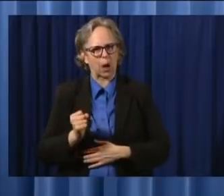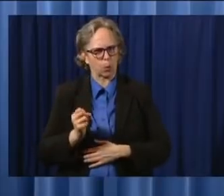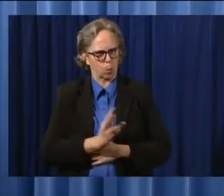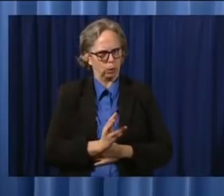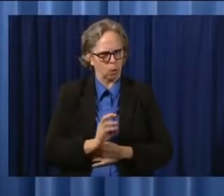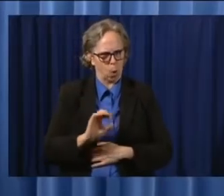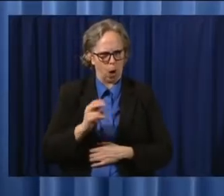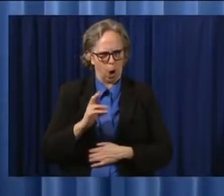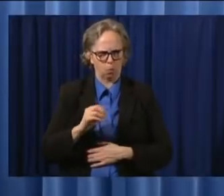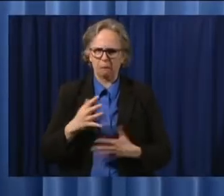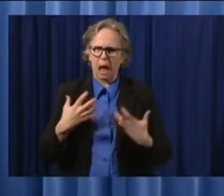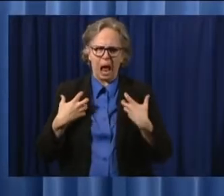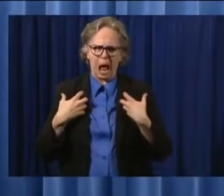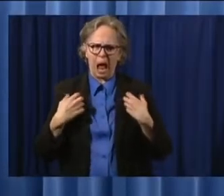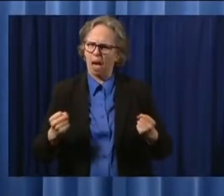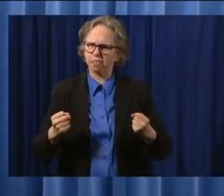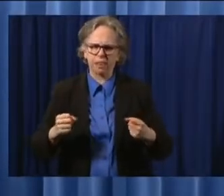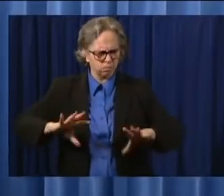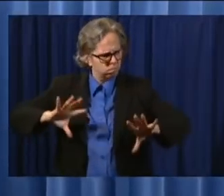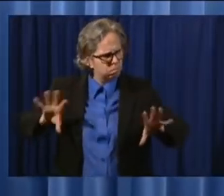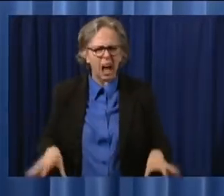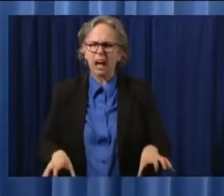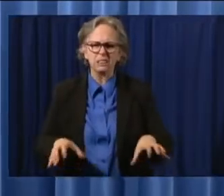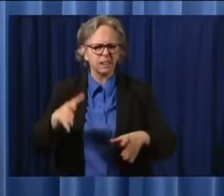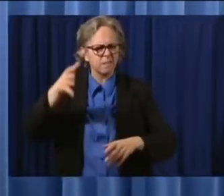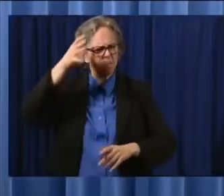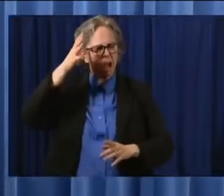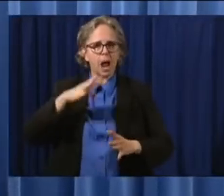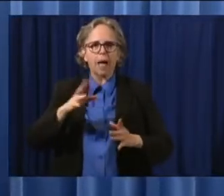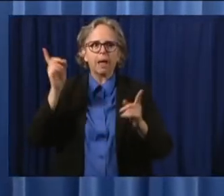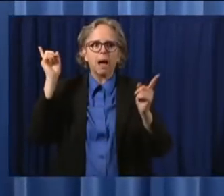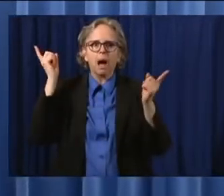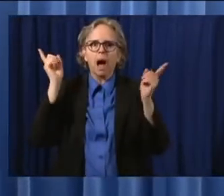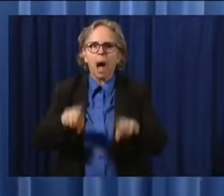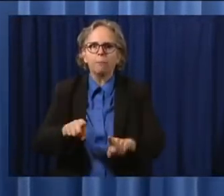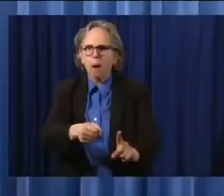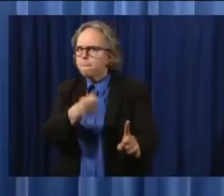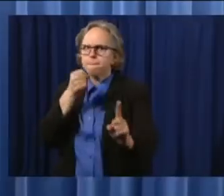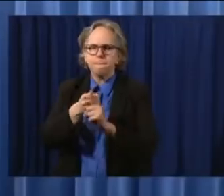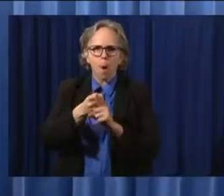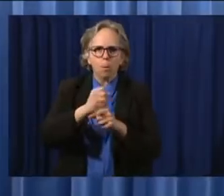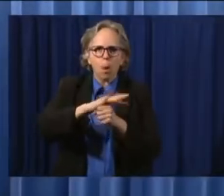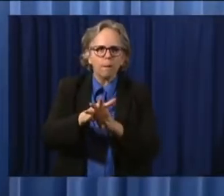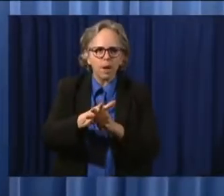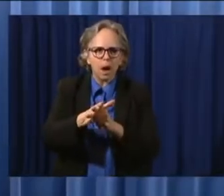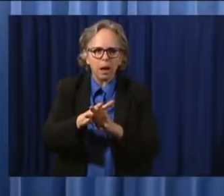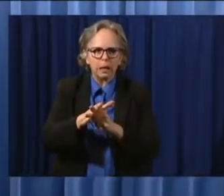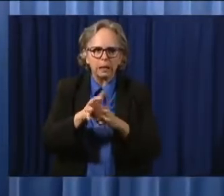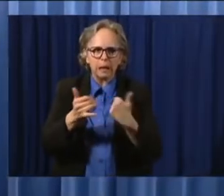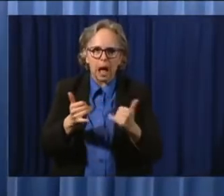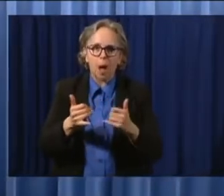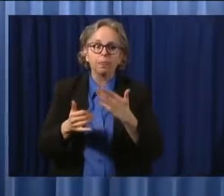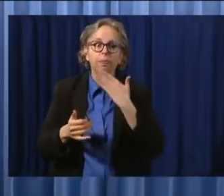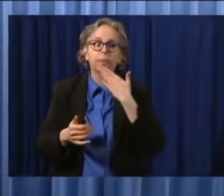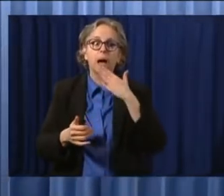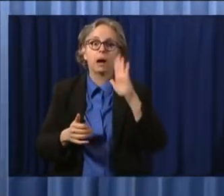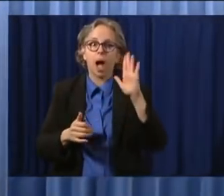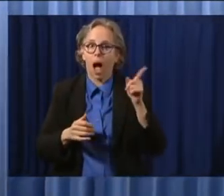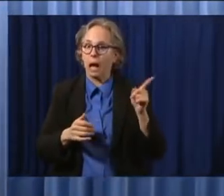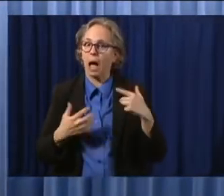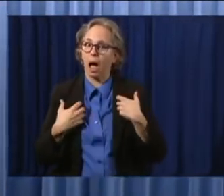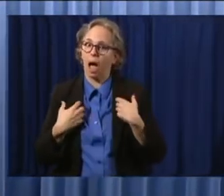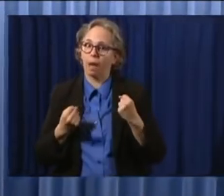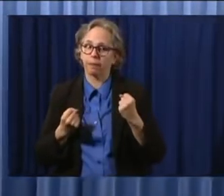active, and strong. Now, as he continues to recover, thank God, after more than a month in the